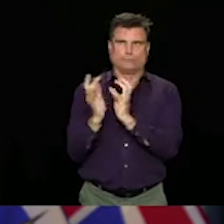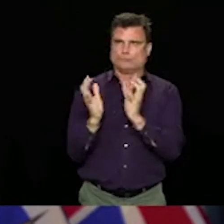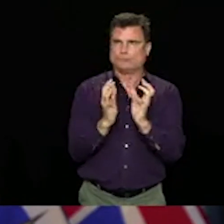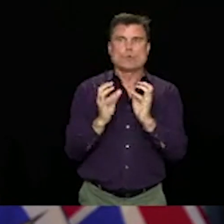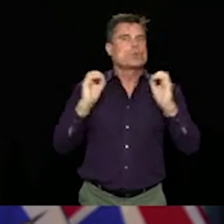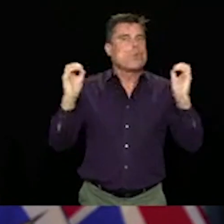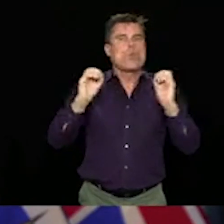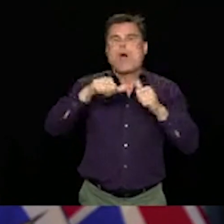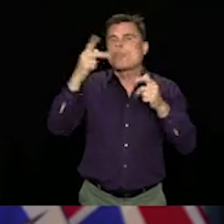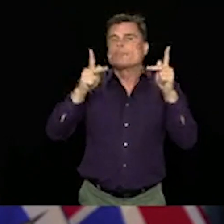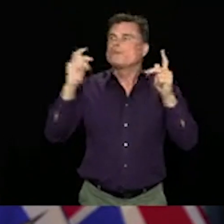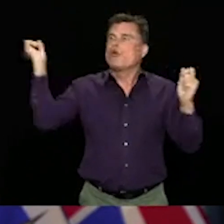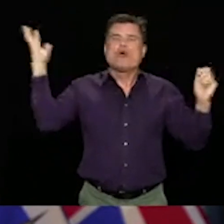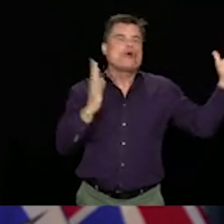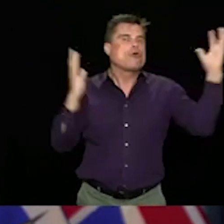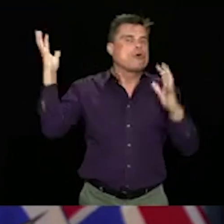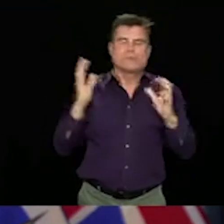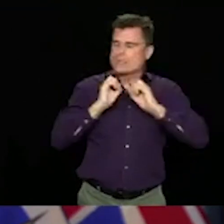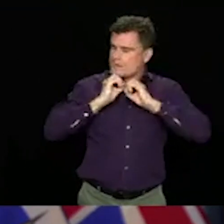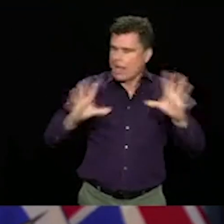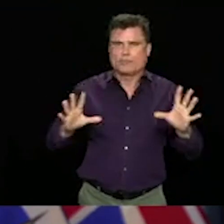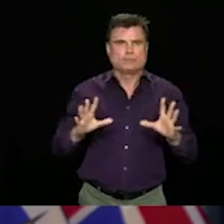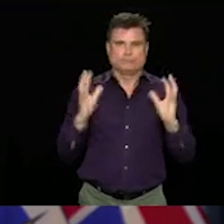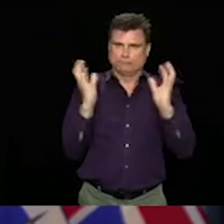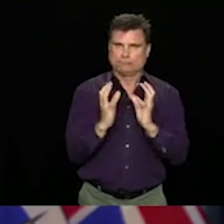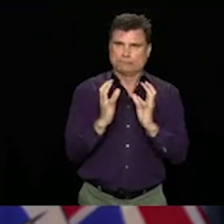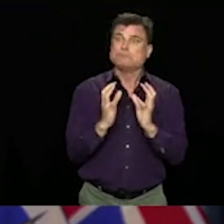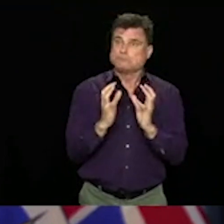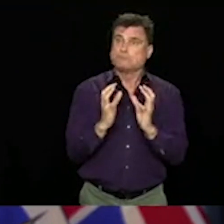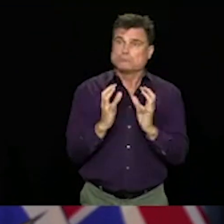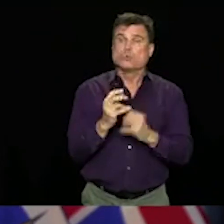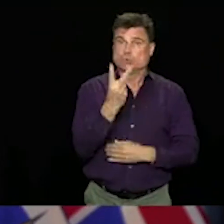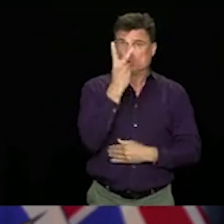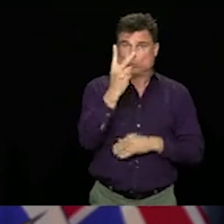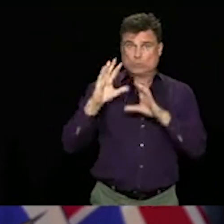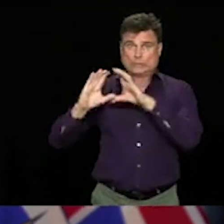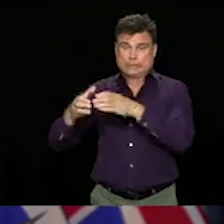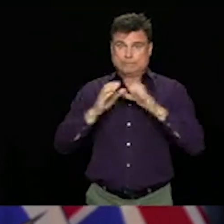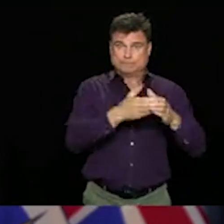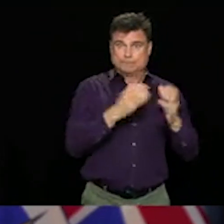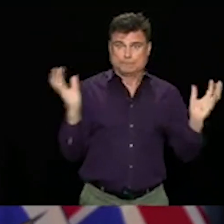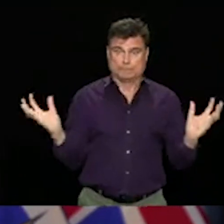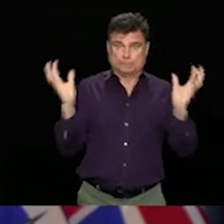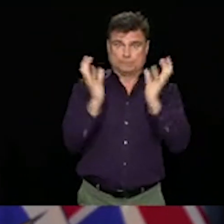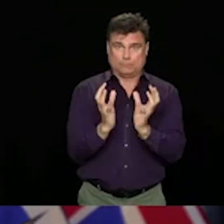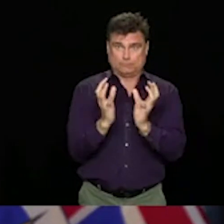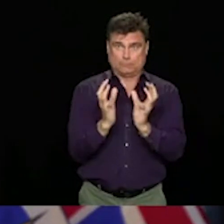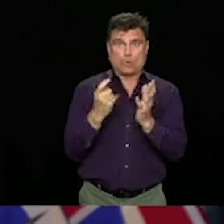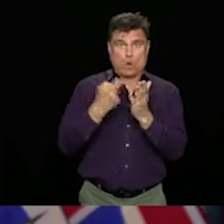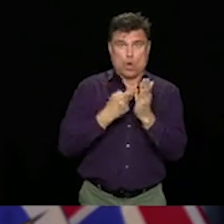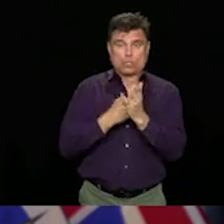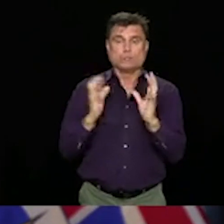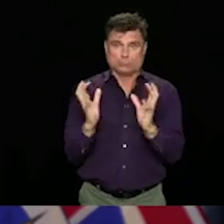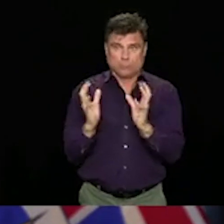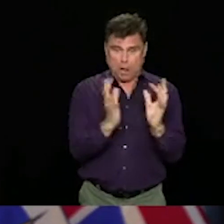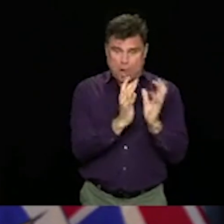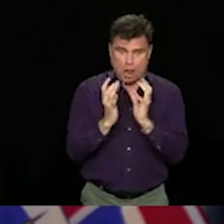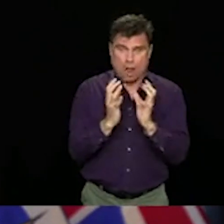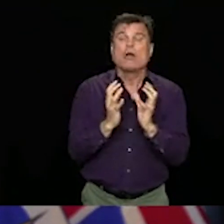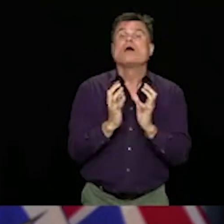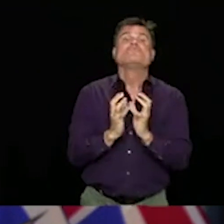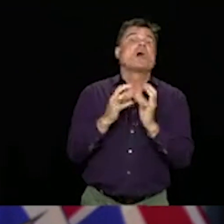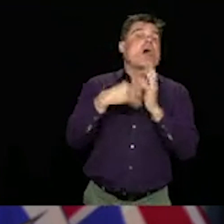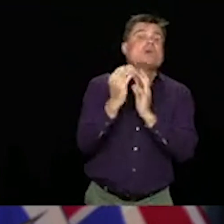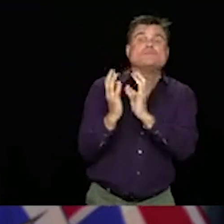is not just a 14-day period of time. If Vancouver were picked as one of the hub cities, there would be a period of